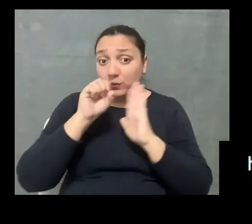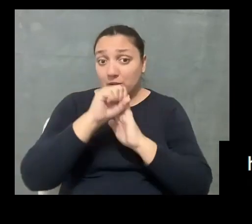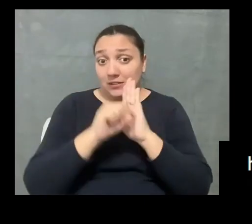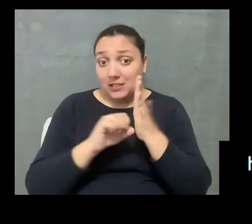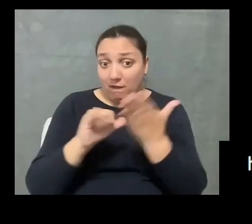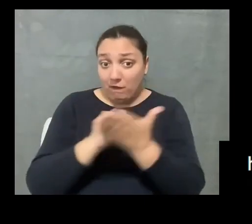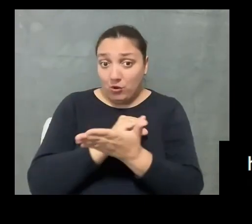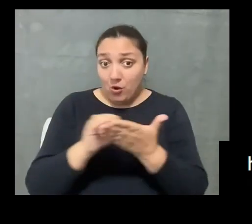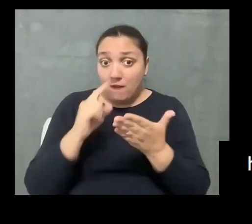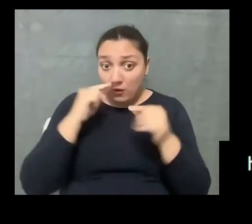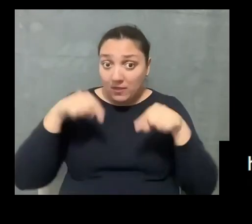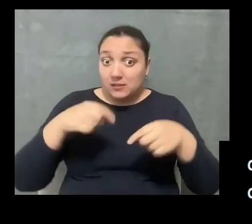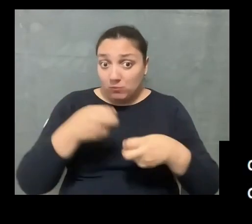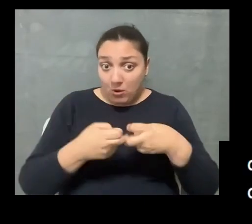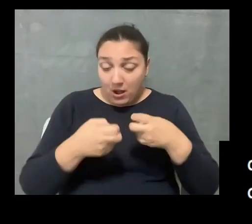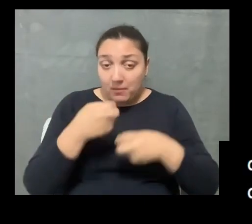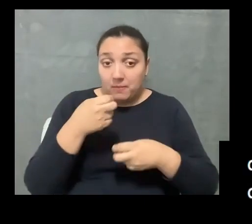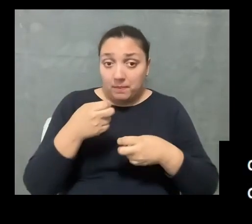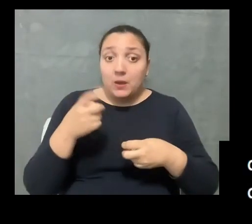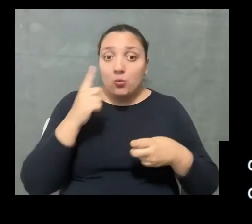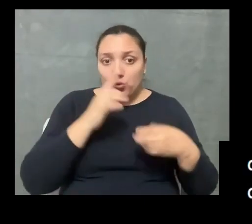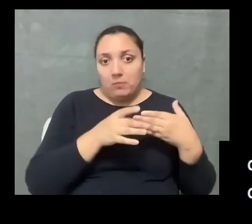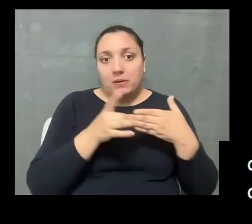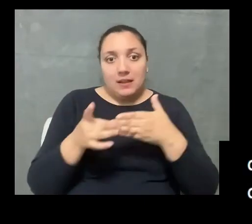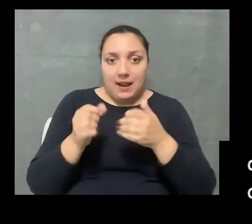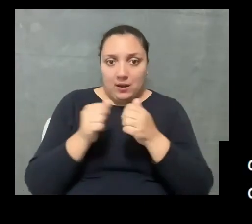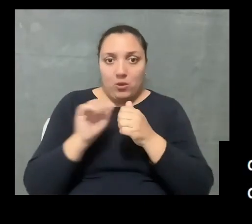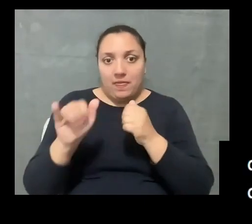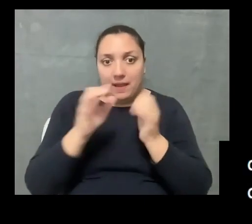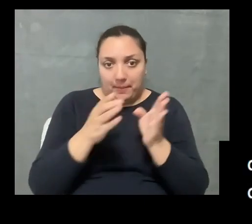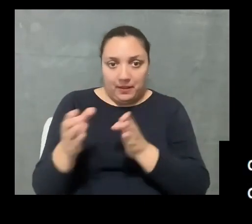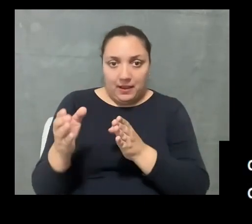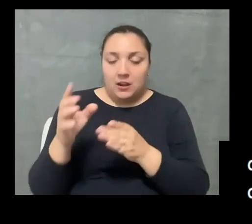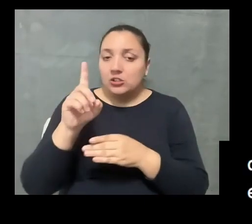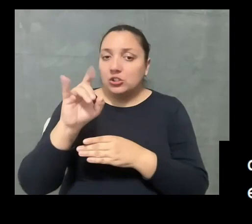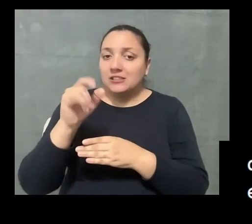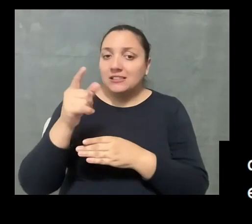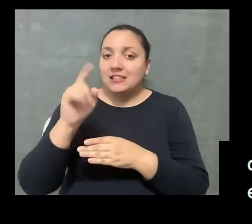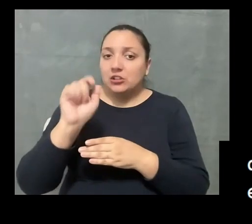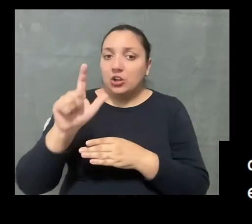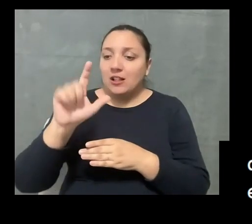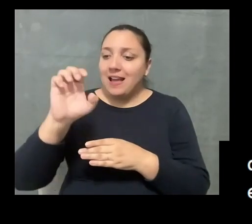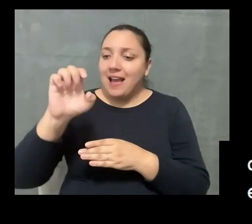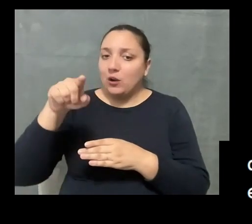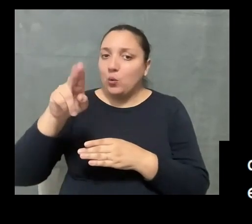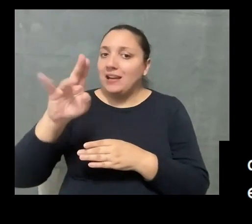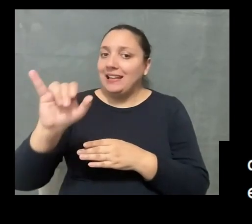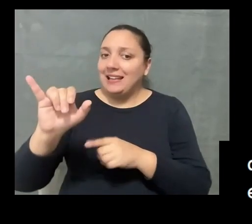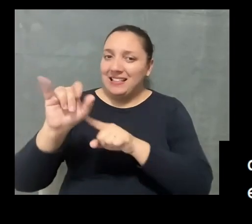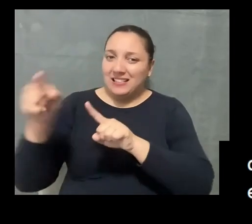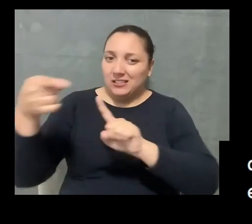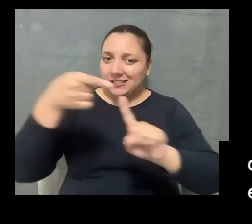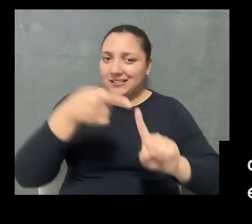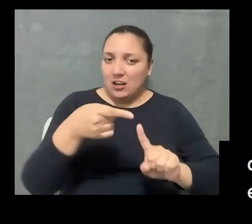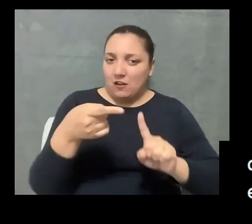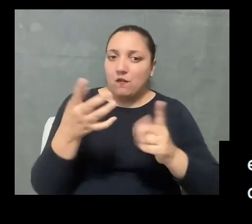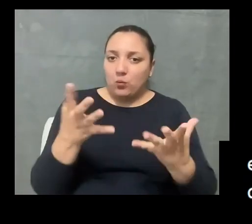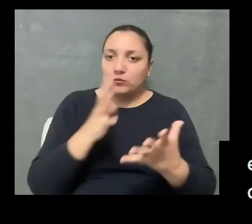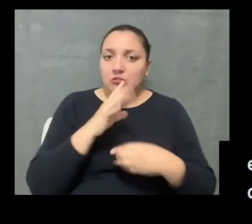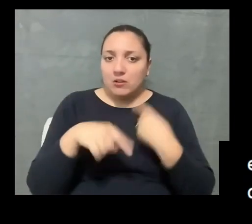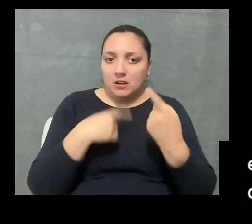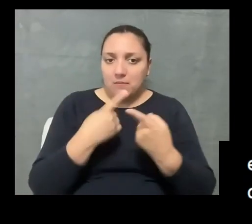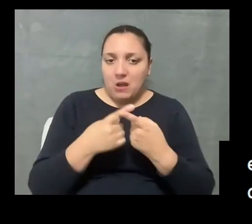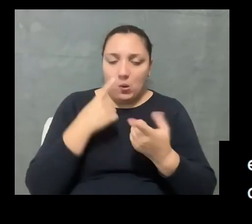divide. And it's all going to be guided by that digital equity plan. So digital equity is really the center of what we're talking about. And it's what we're here to do